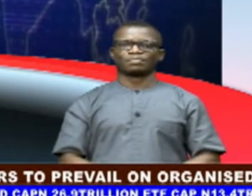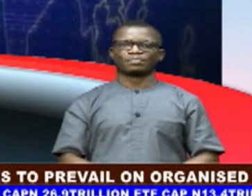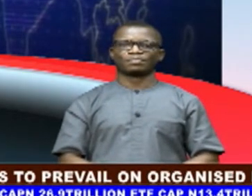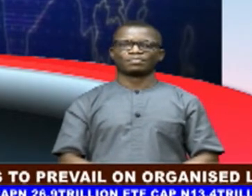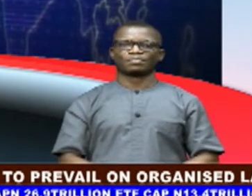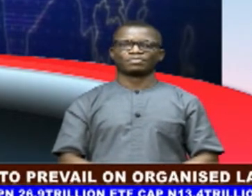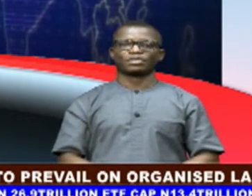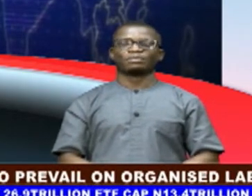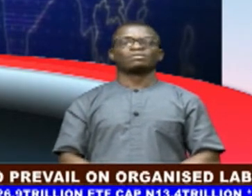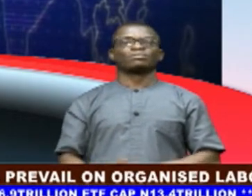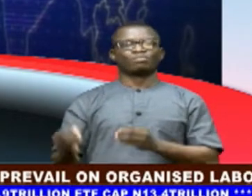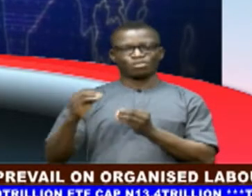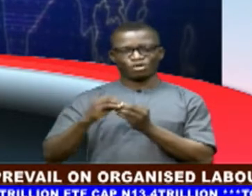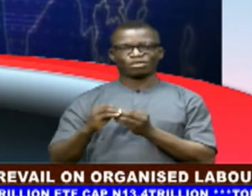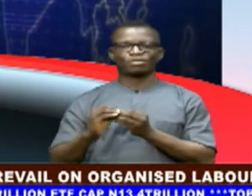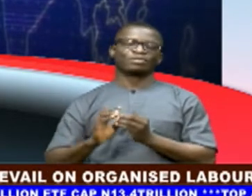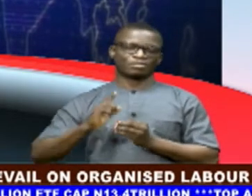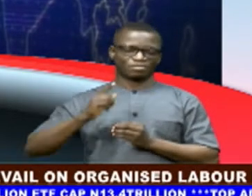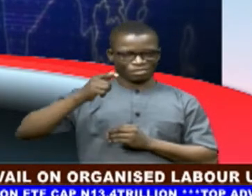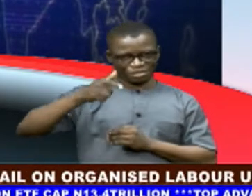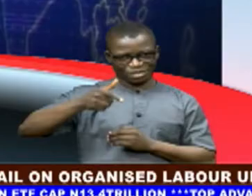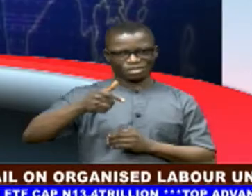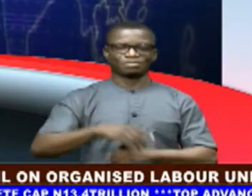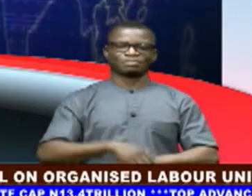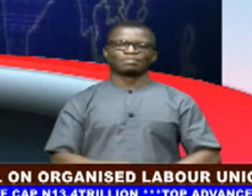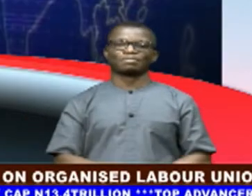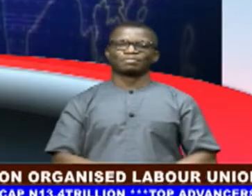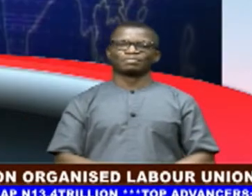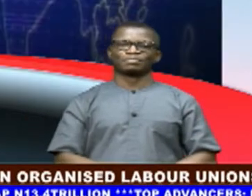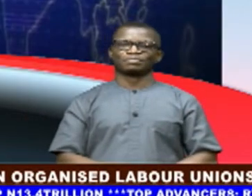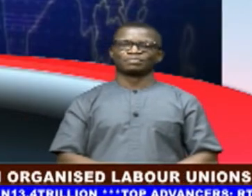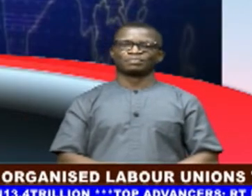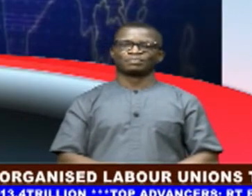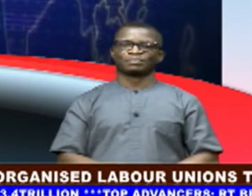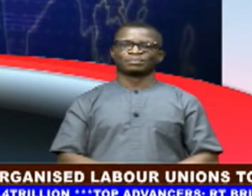We'll bring you details of that report in subsequent bulletins.